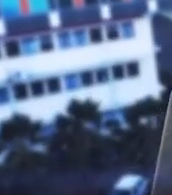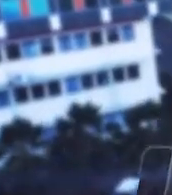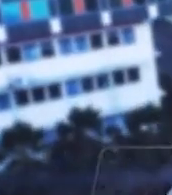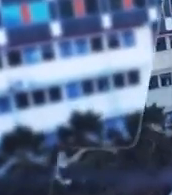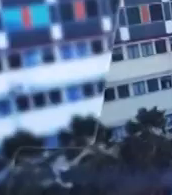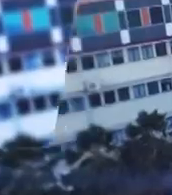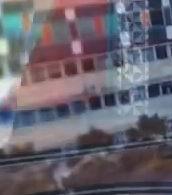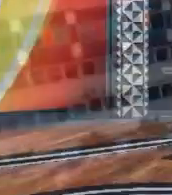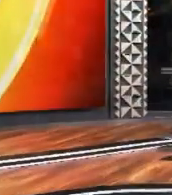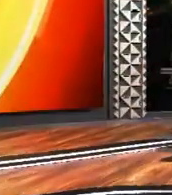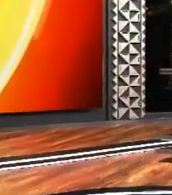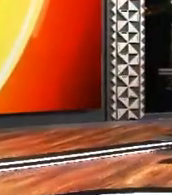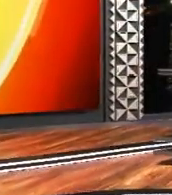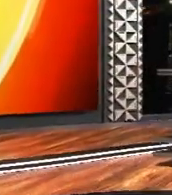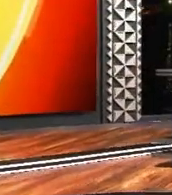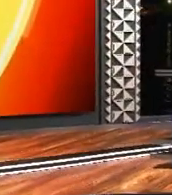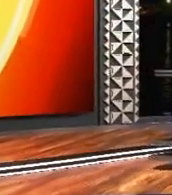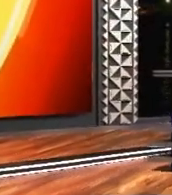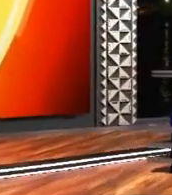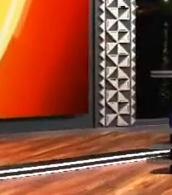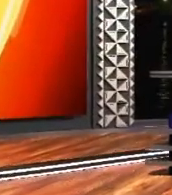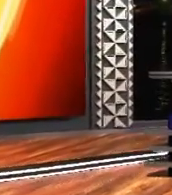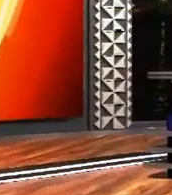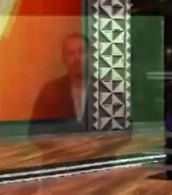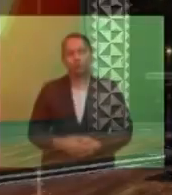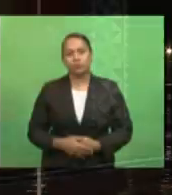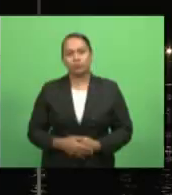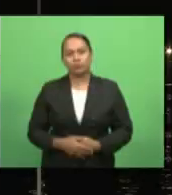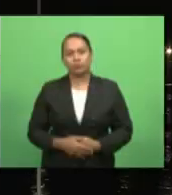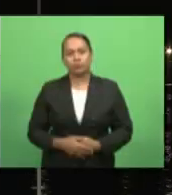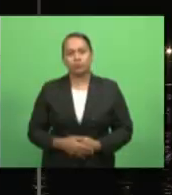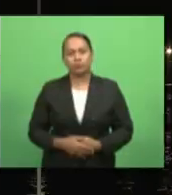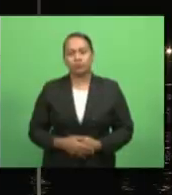From the studios of FBC Suva, Jackie Spade.